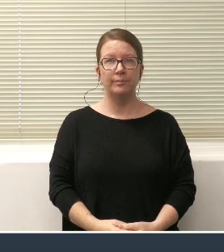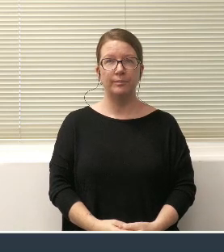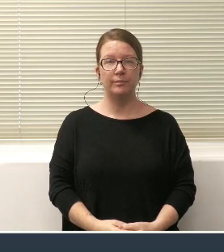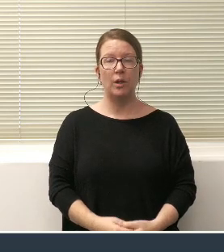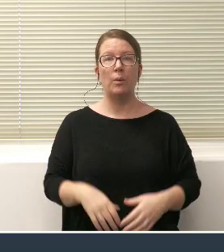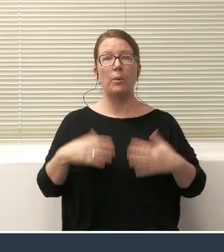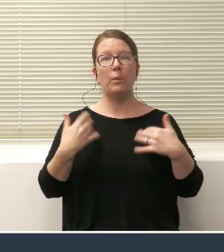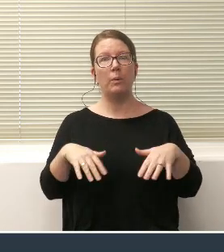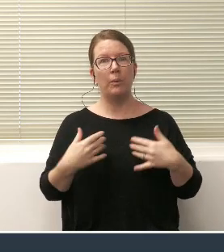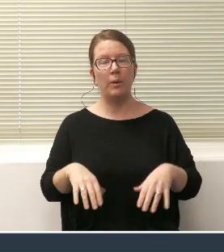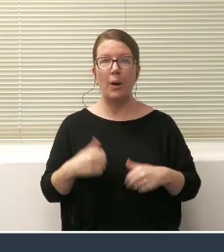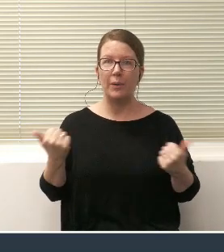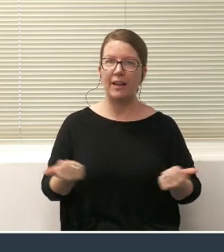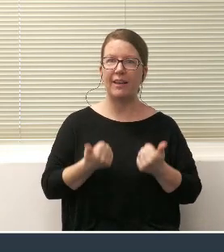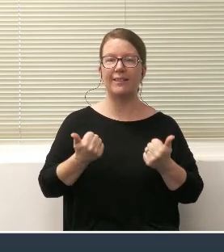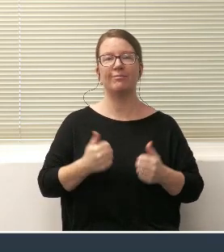Whew, okay.